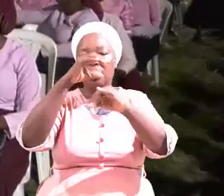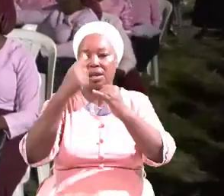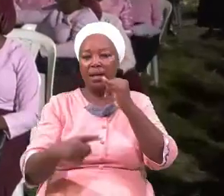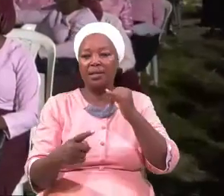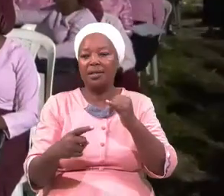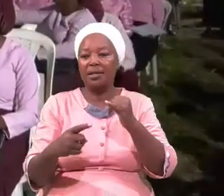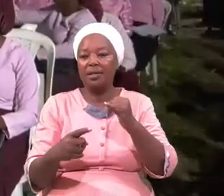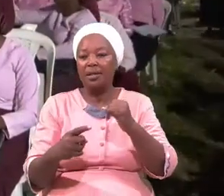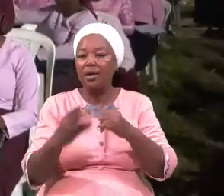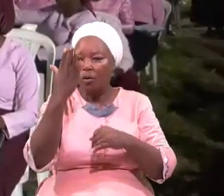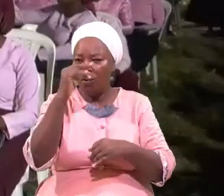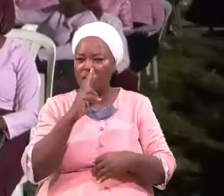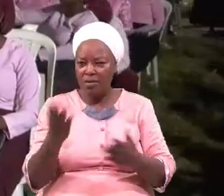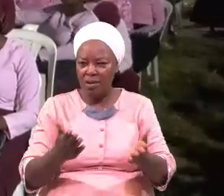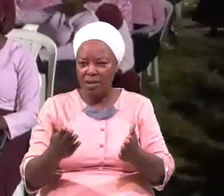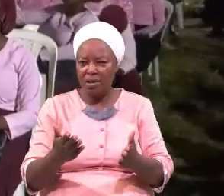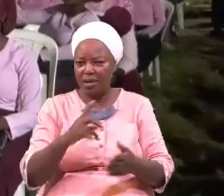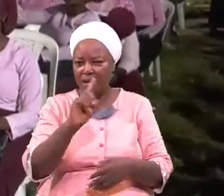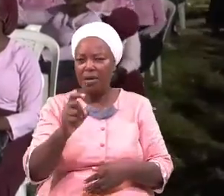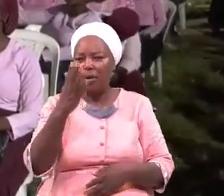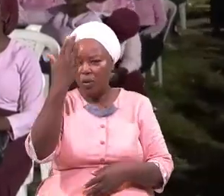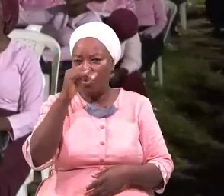Why are you here? Why am I here?